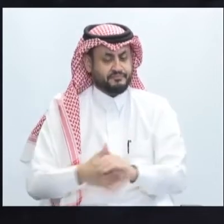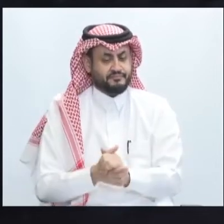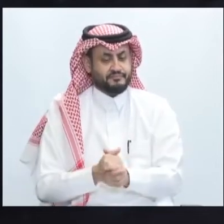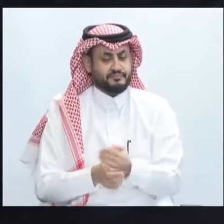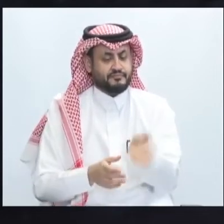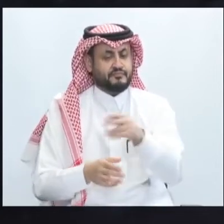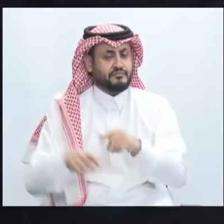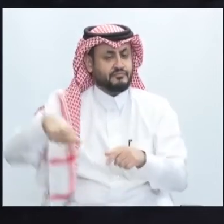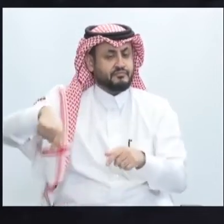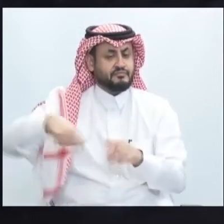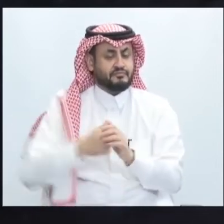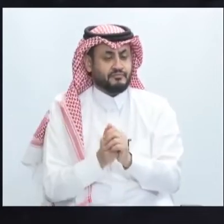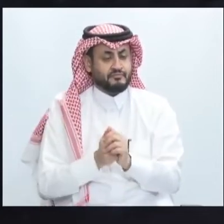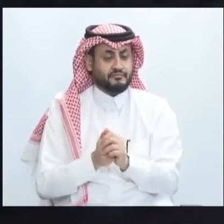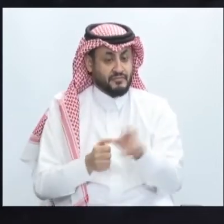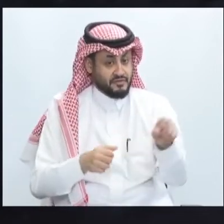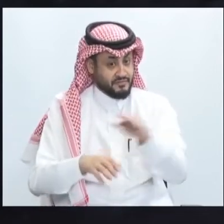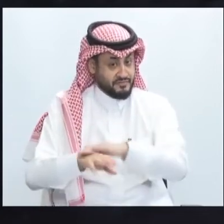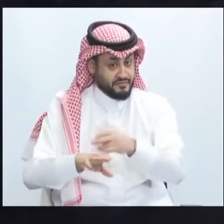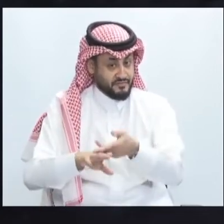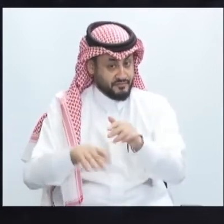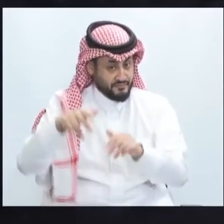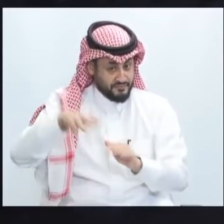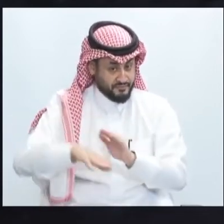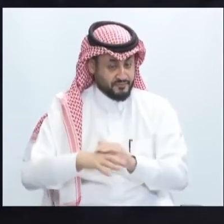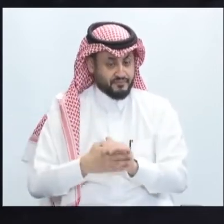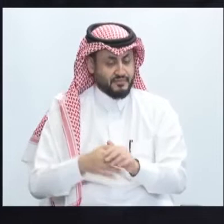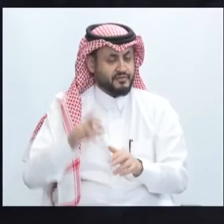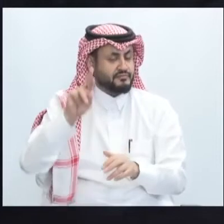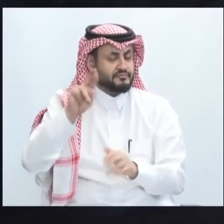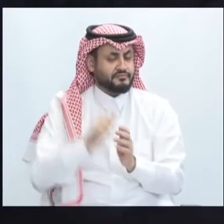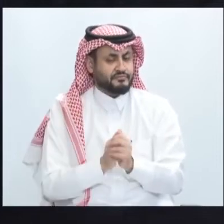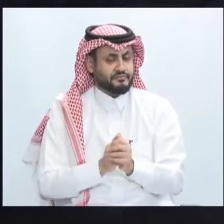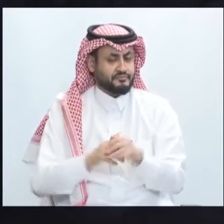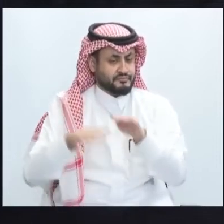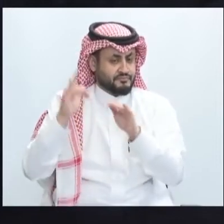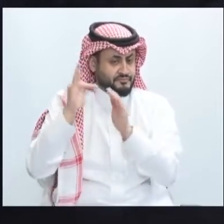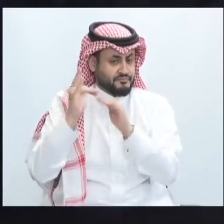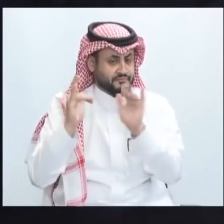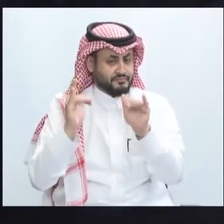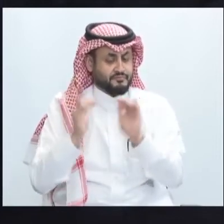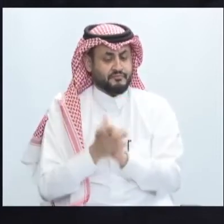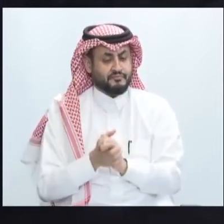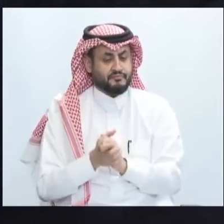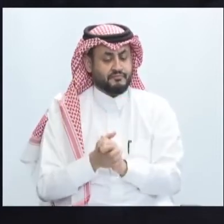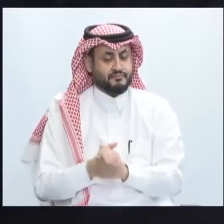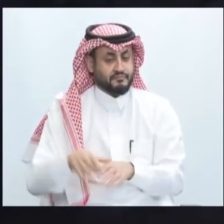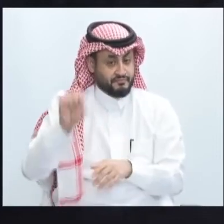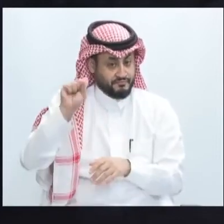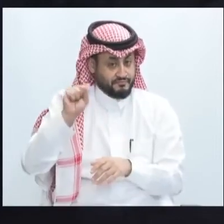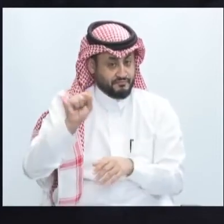ground. Excellent. Q. Also on the ground. That's right. R. Yes, on the chair. That's right. What about